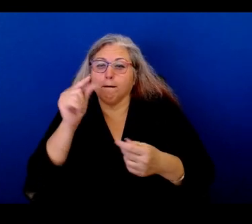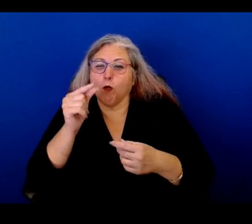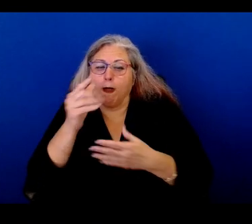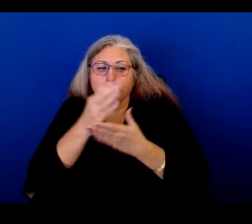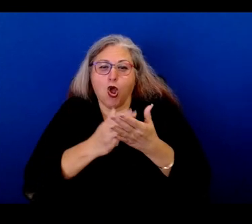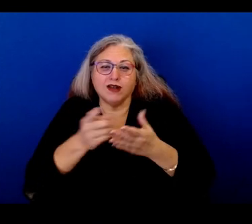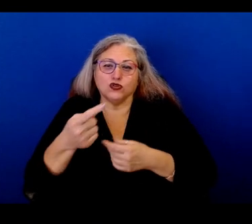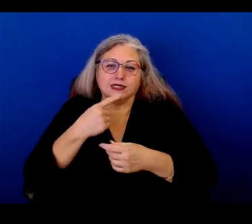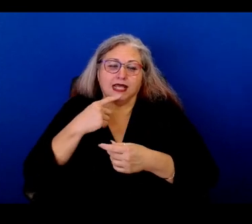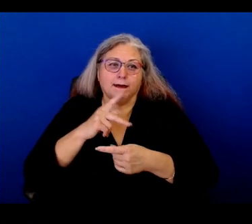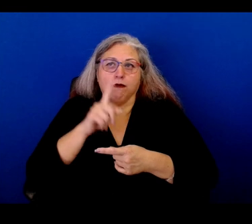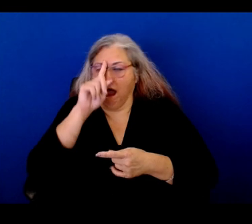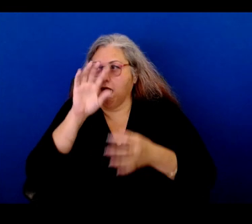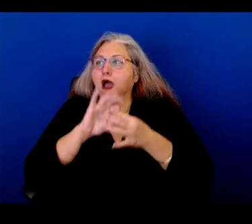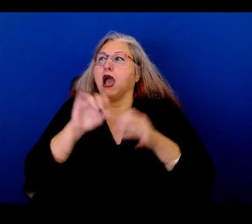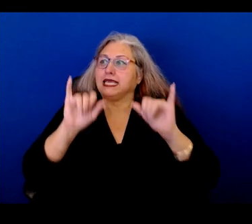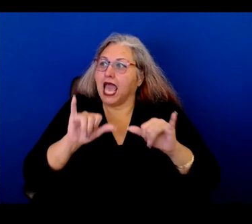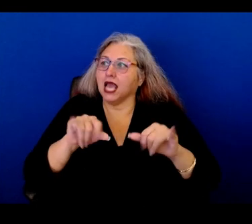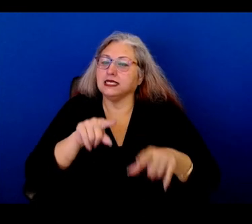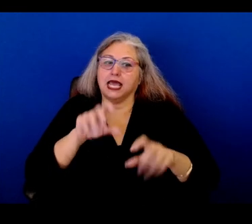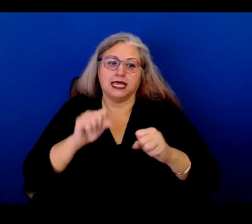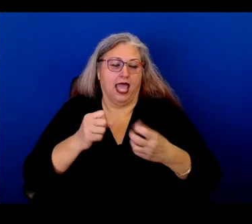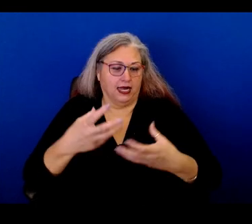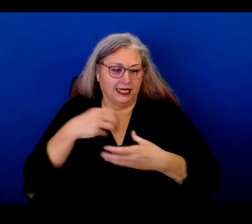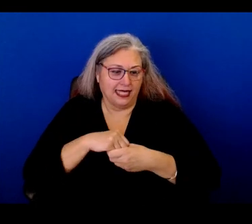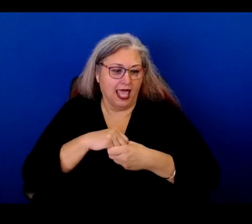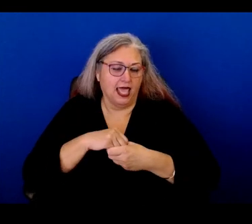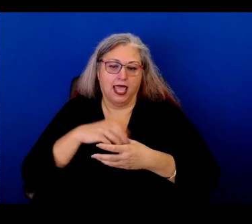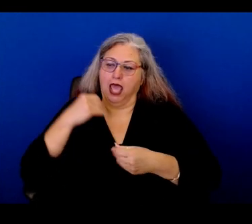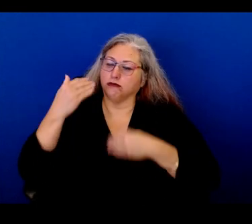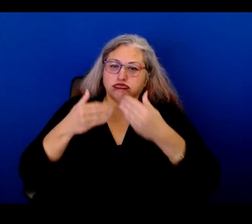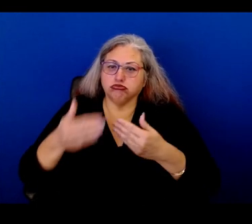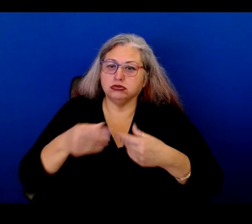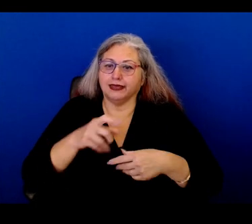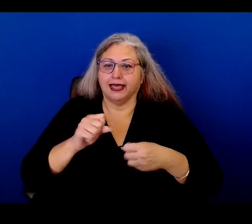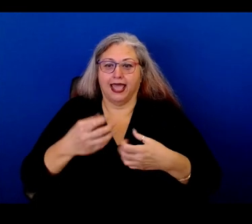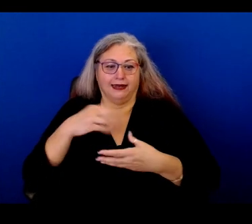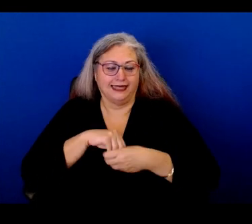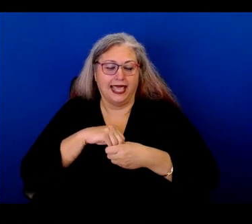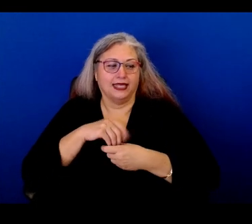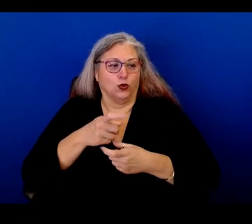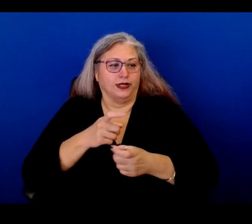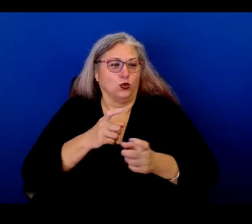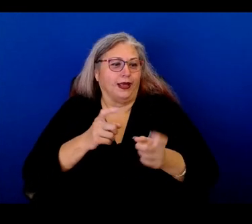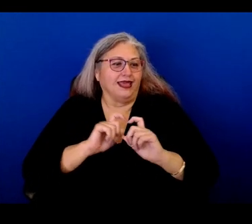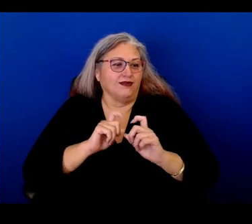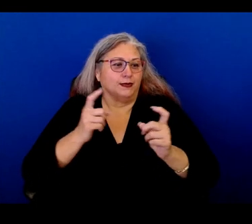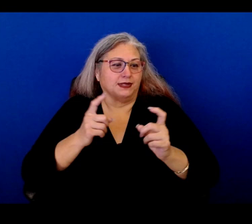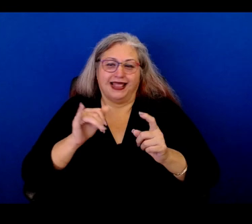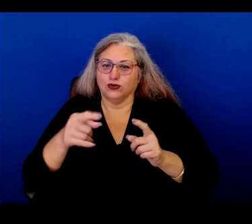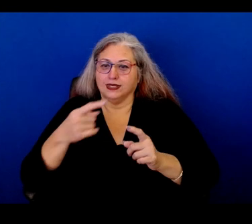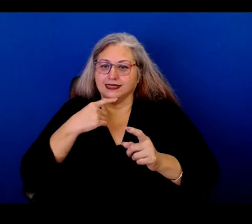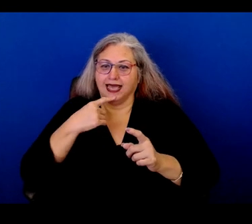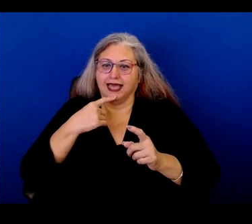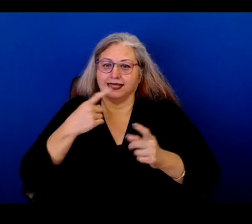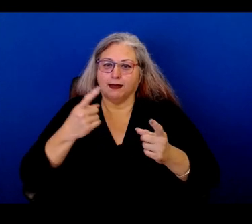can take it and run with it. Like you said, they just can take it, and it gives them something. Going back to what you said earlier about just, you know,